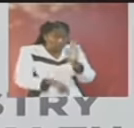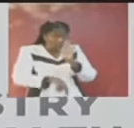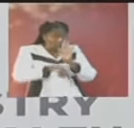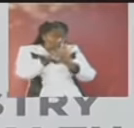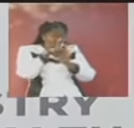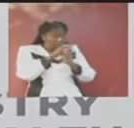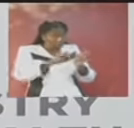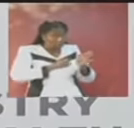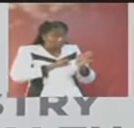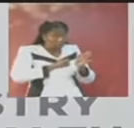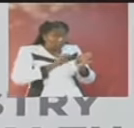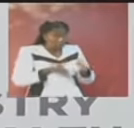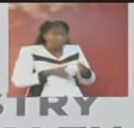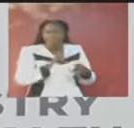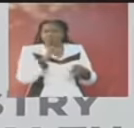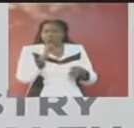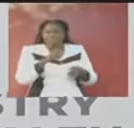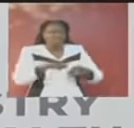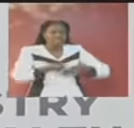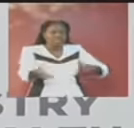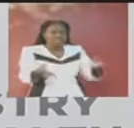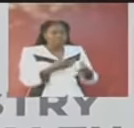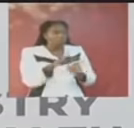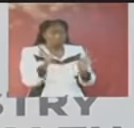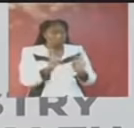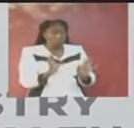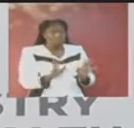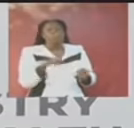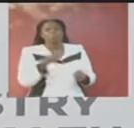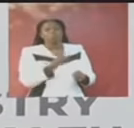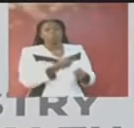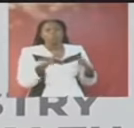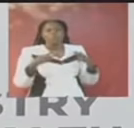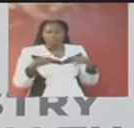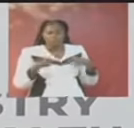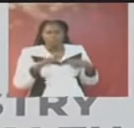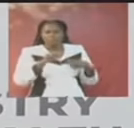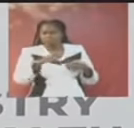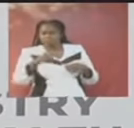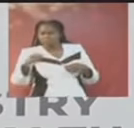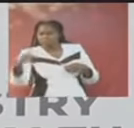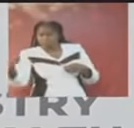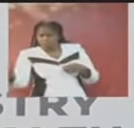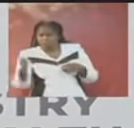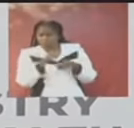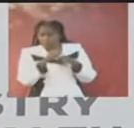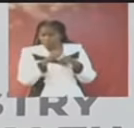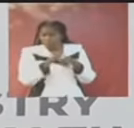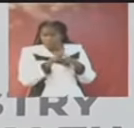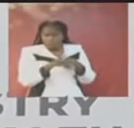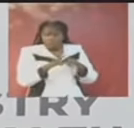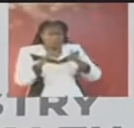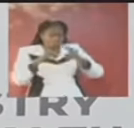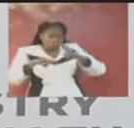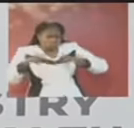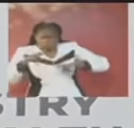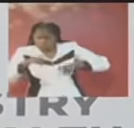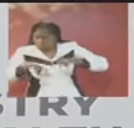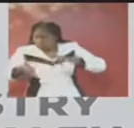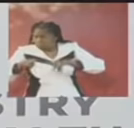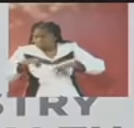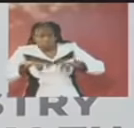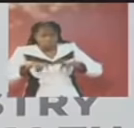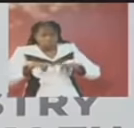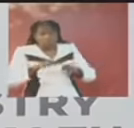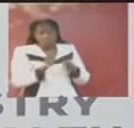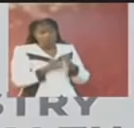we ourselves conducted a multidisciplinary inspection for the use of the hotels.